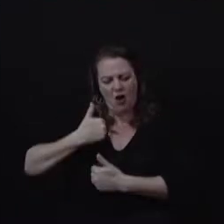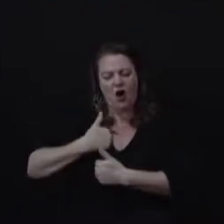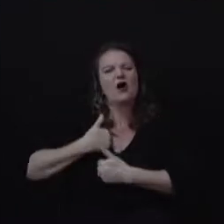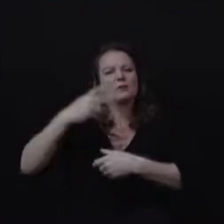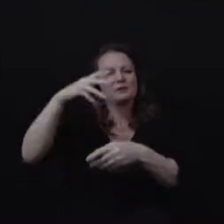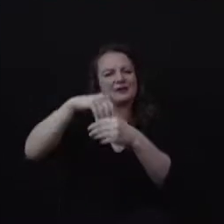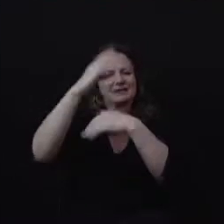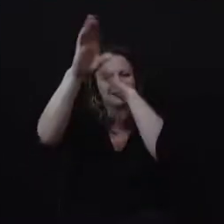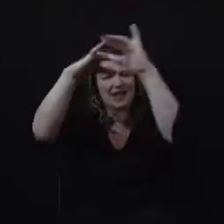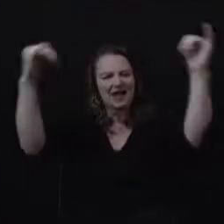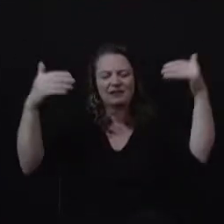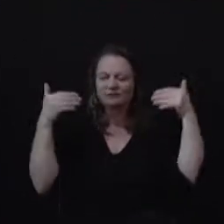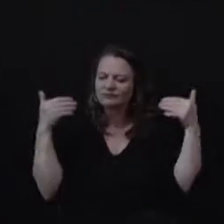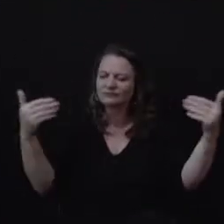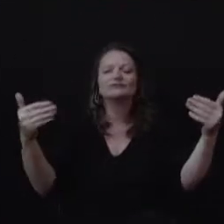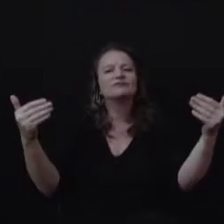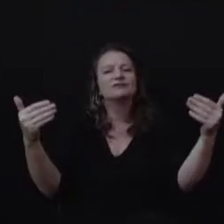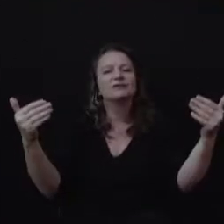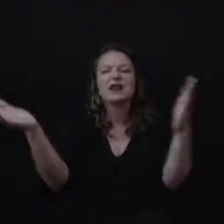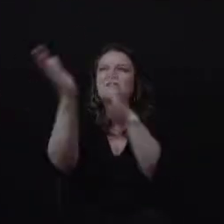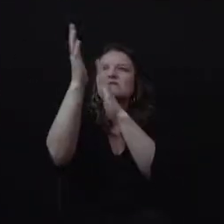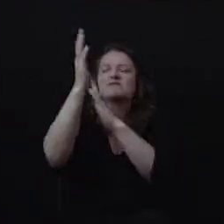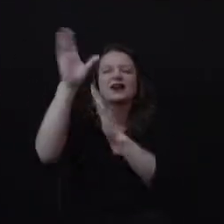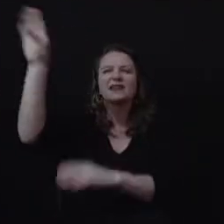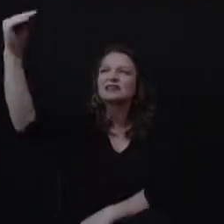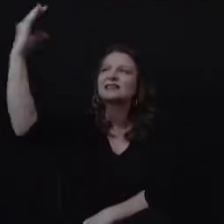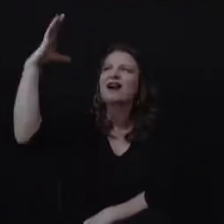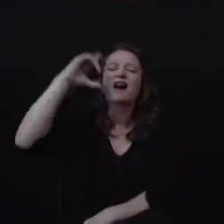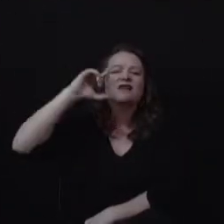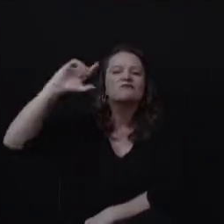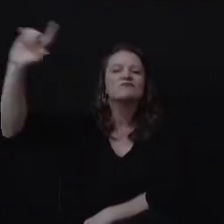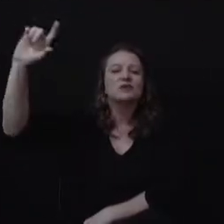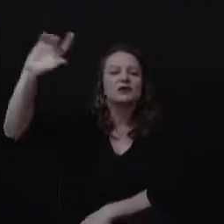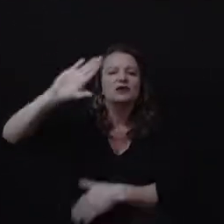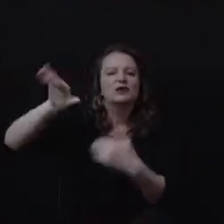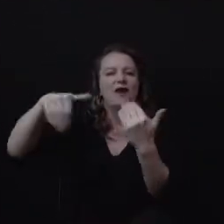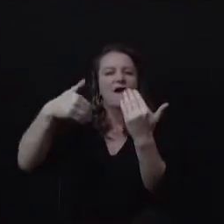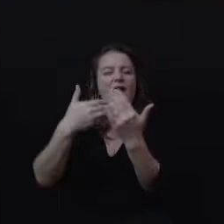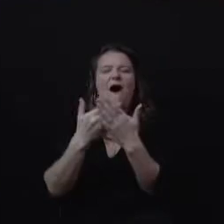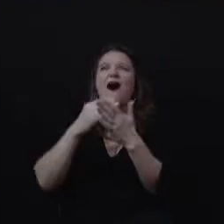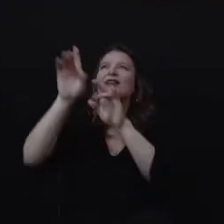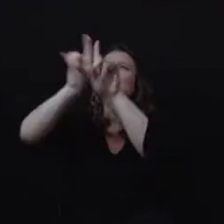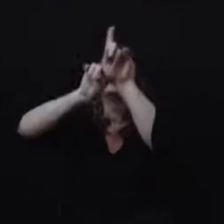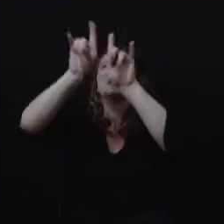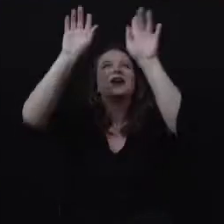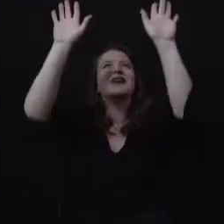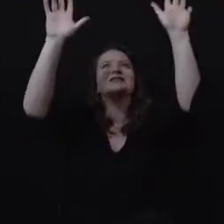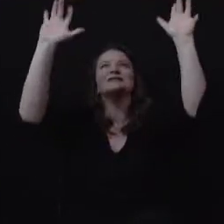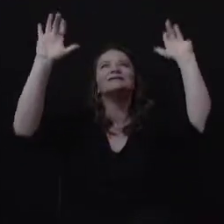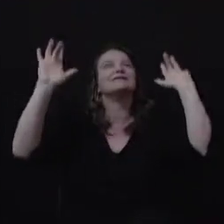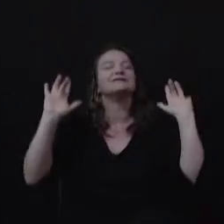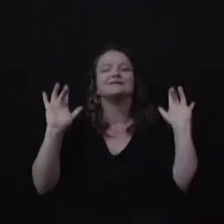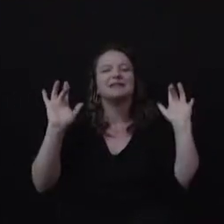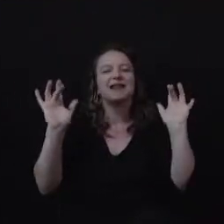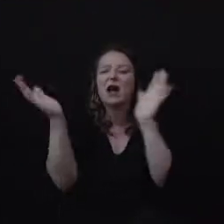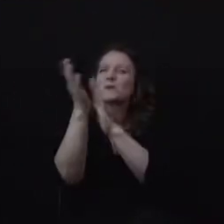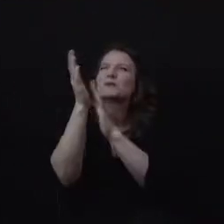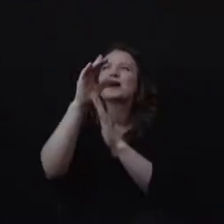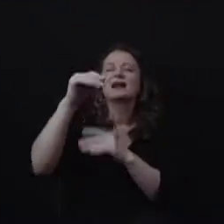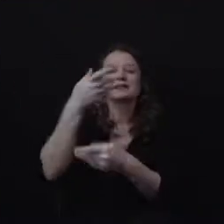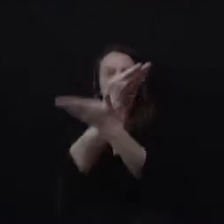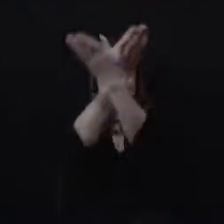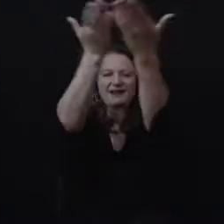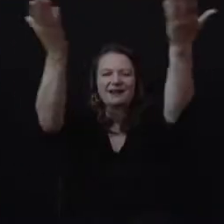heaven. Praise Him, sun and moon. Praise Him, all you twinkling stars. Praise Him, skies